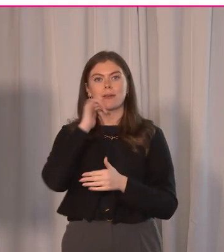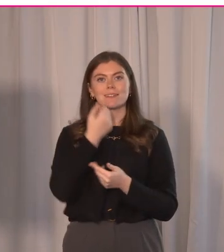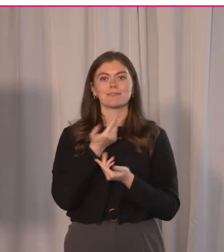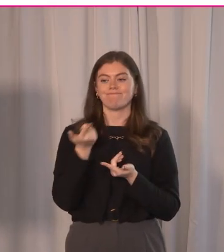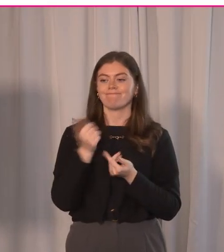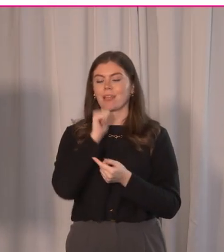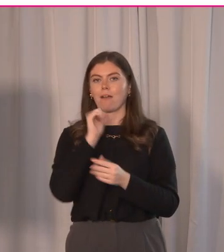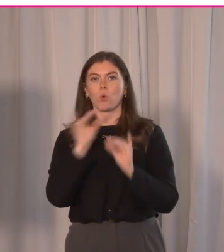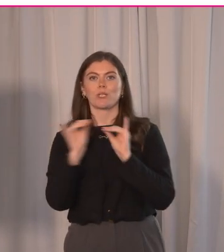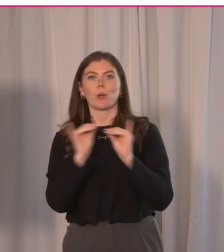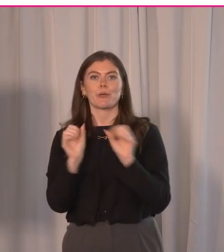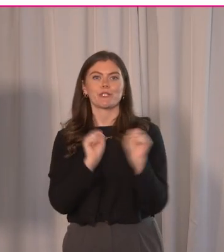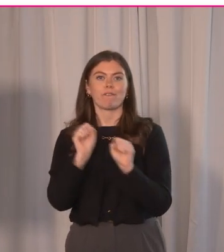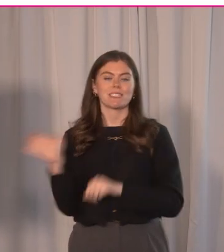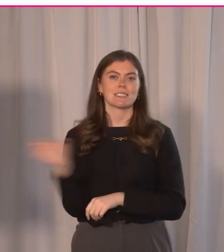interpretation services.